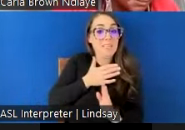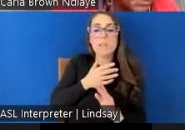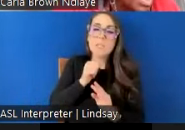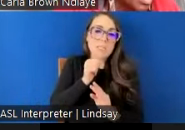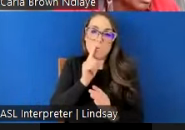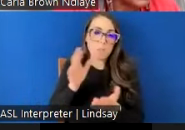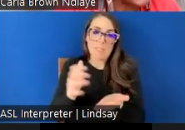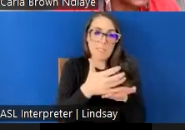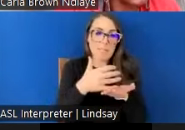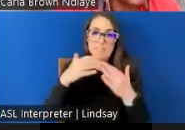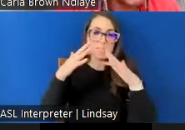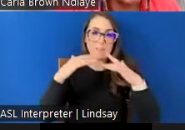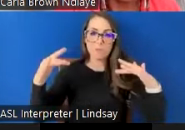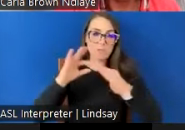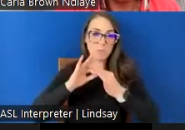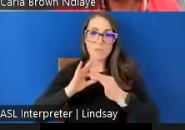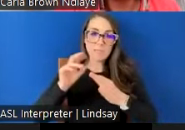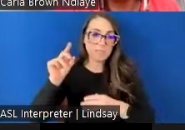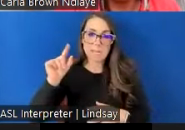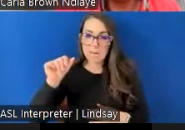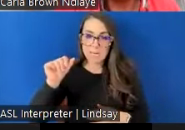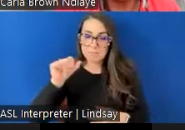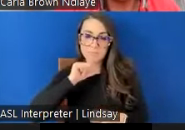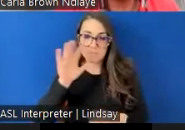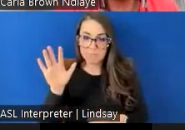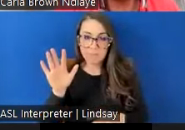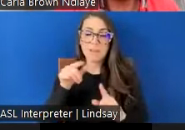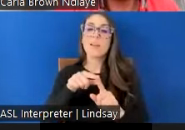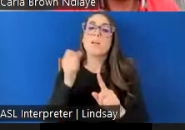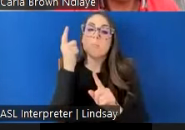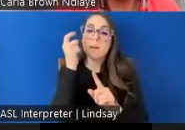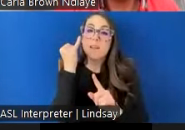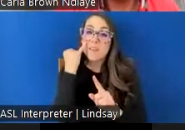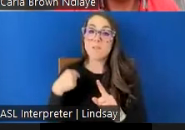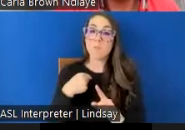related data. If we want to move